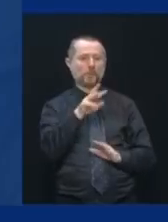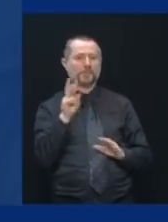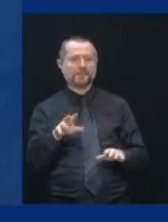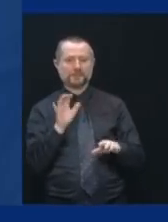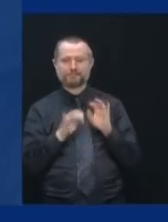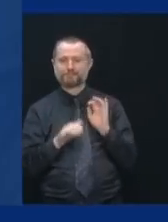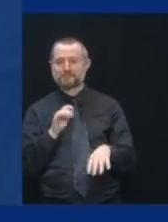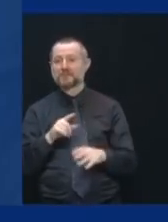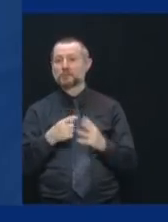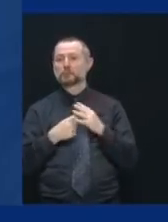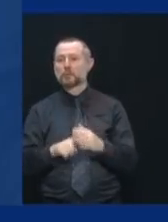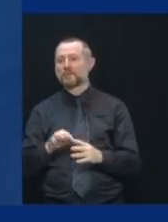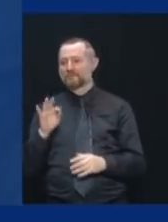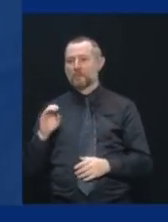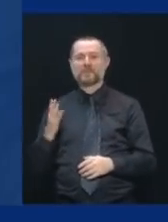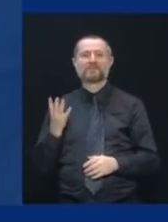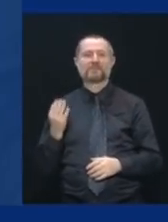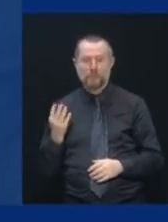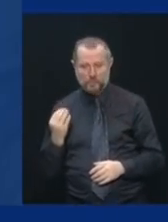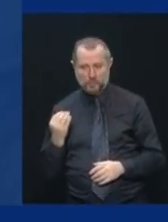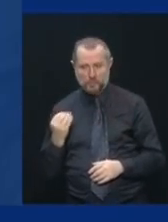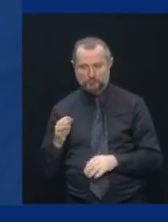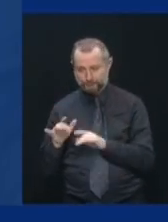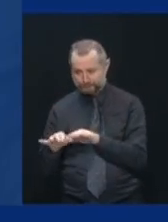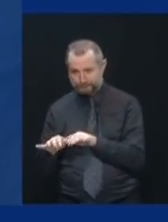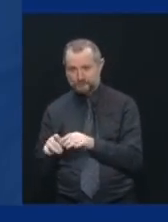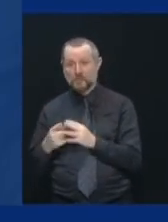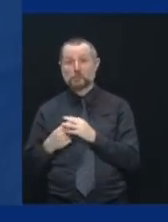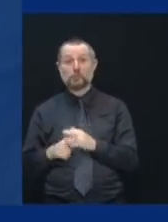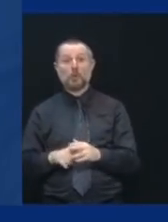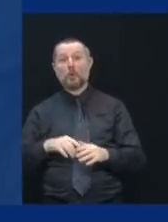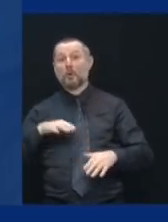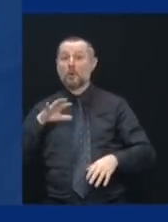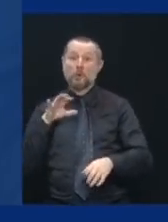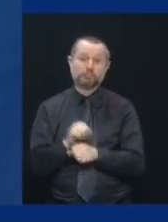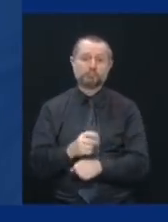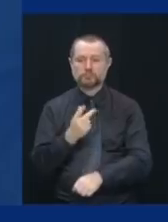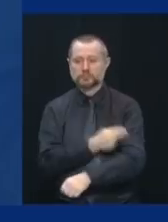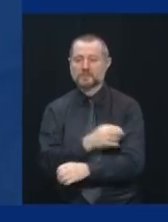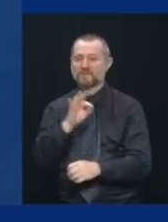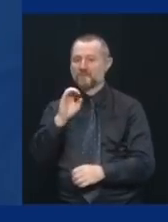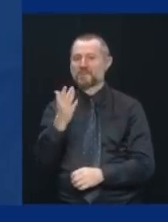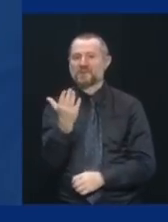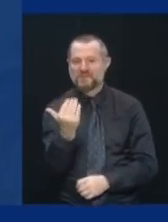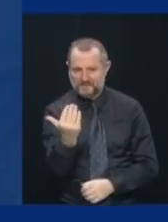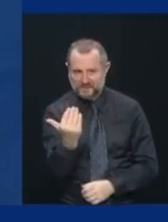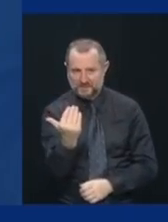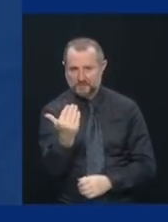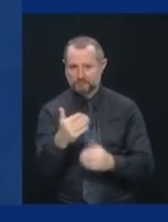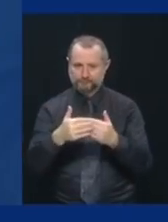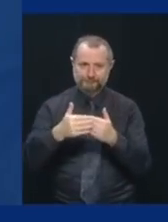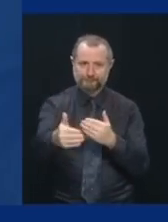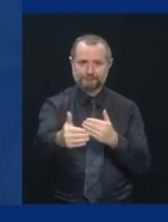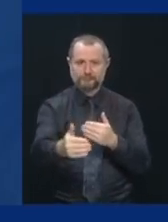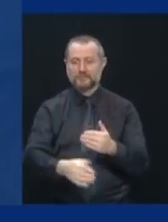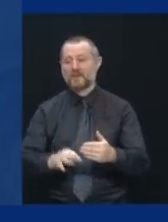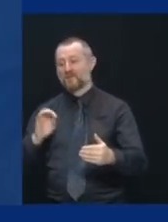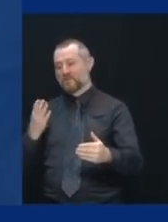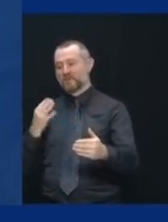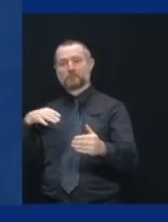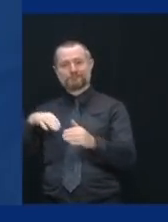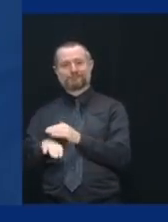15th. On the local health department sites, the appointments can start on the